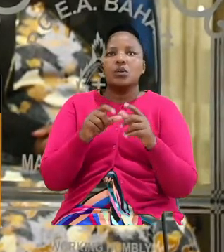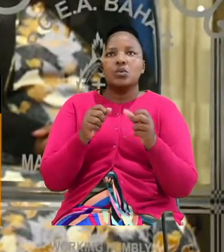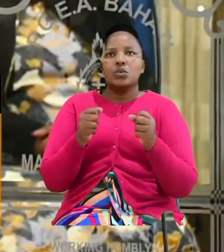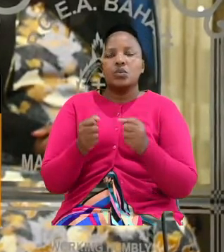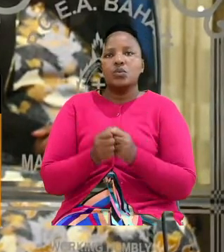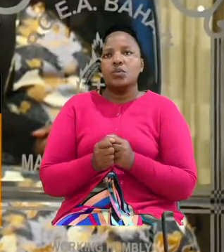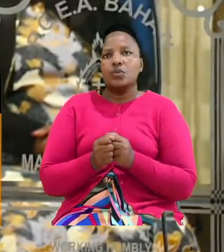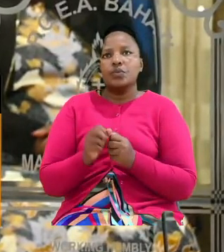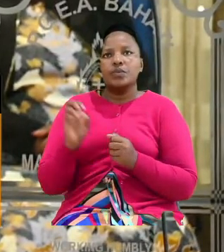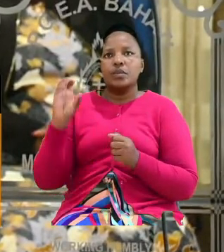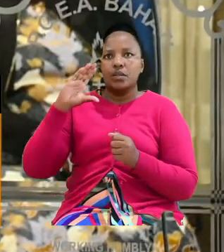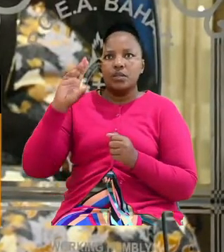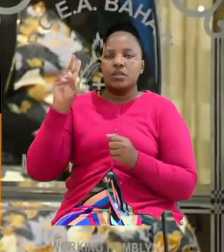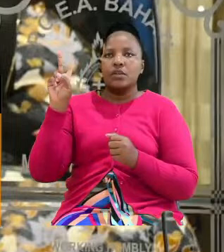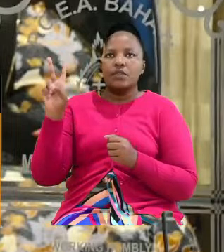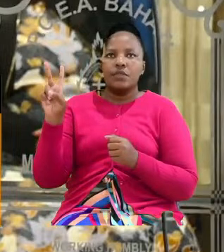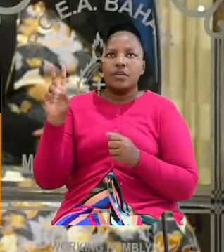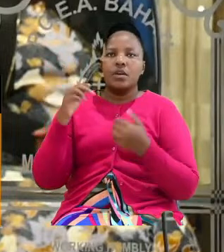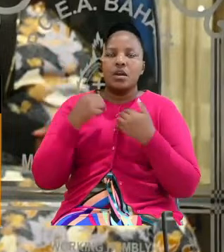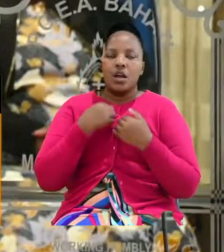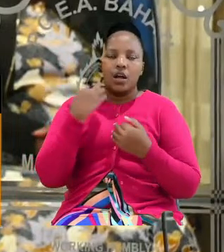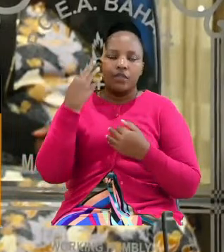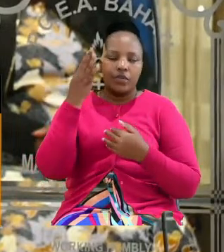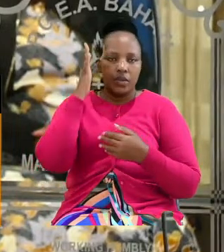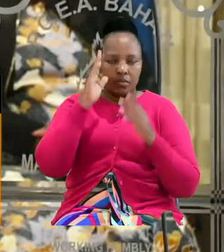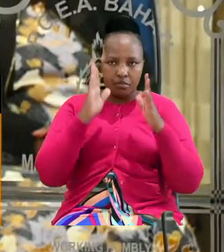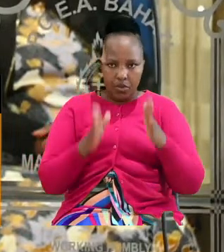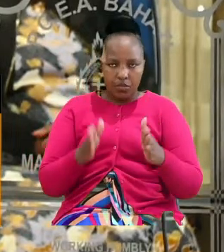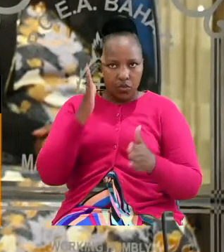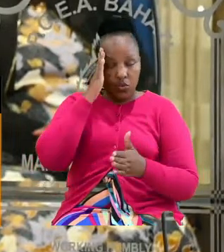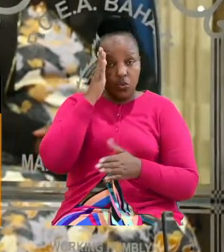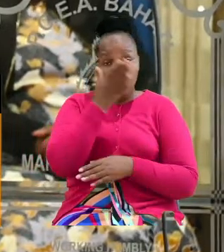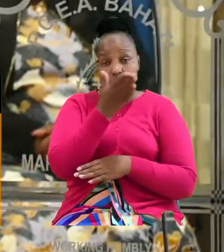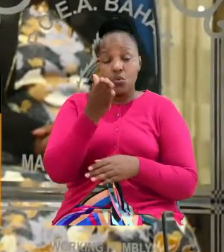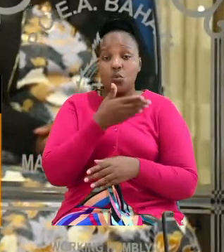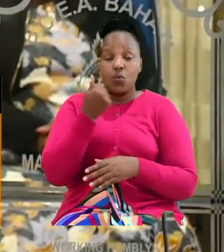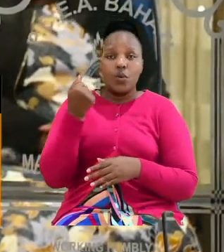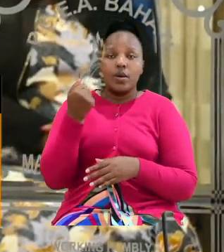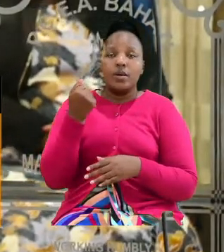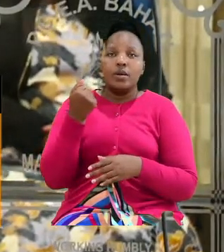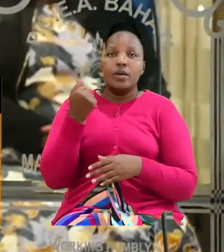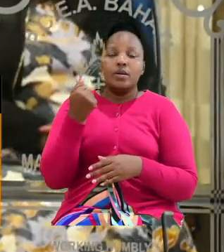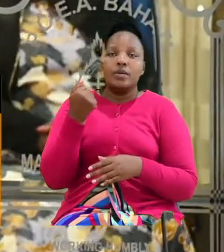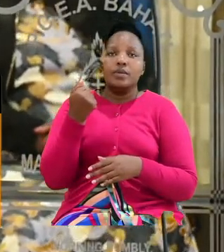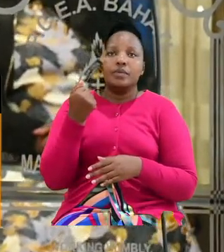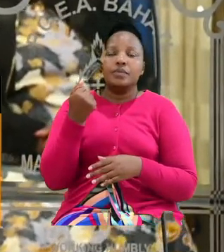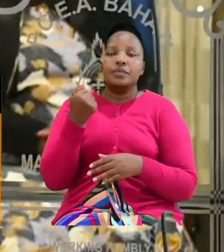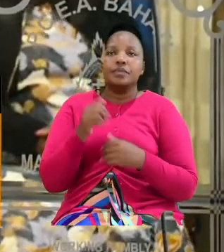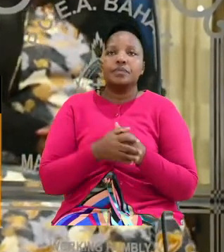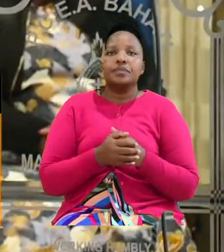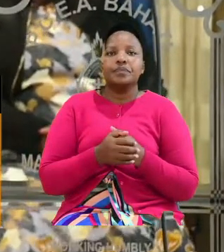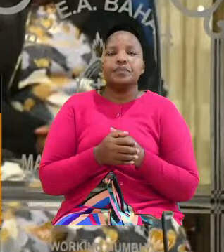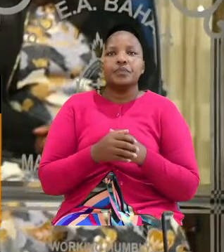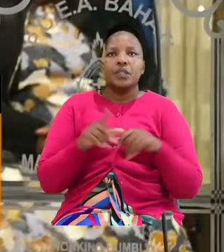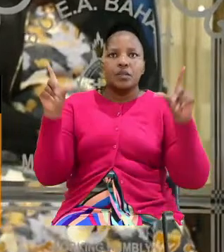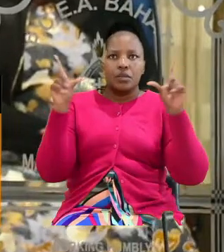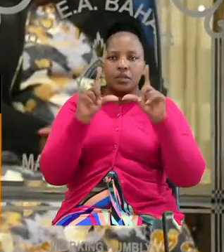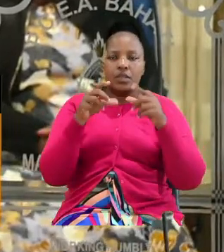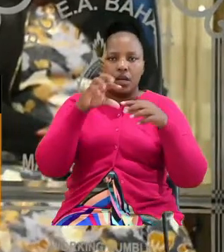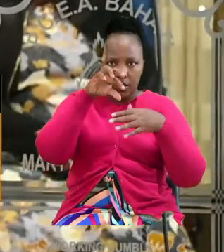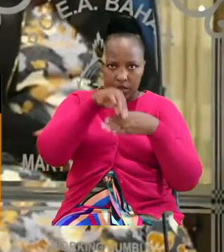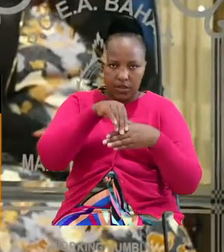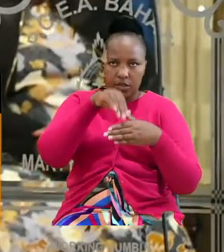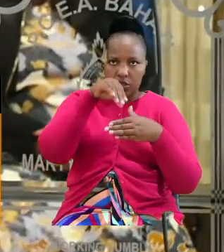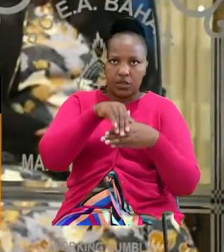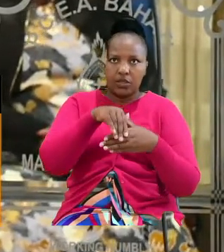CV including 3 referees, copies of academic certificates, and professional testimonial to